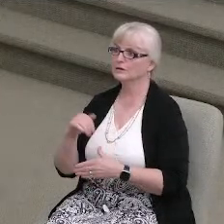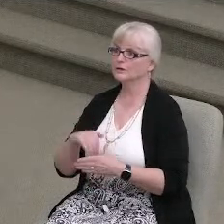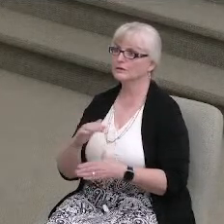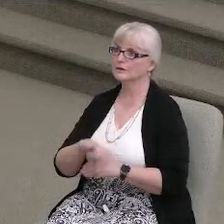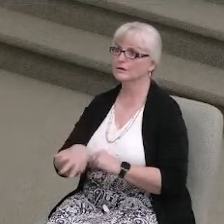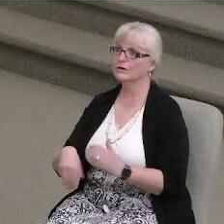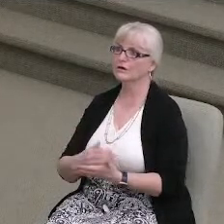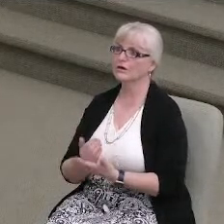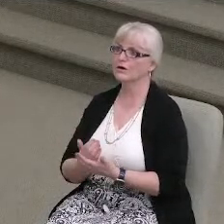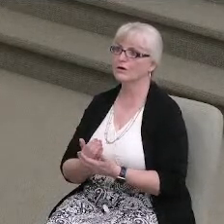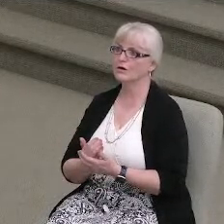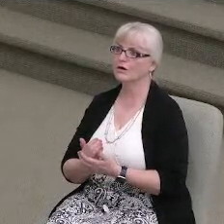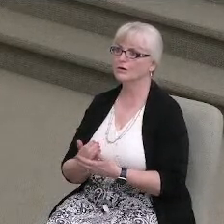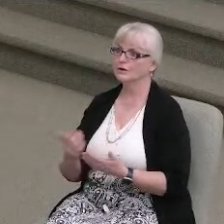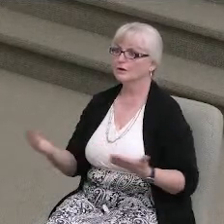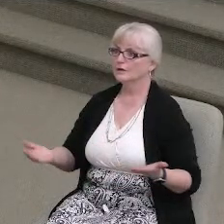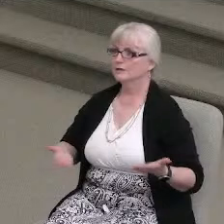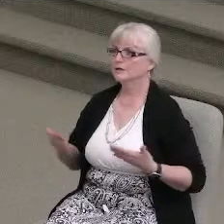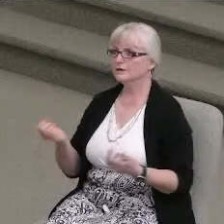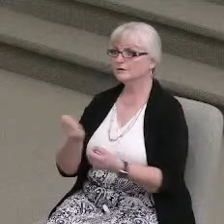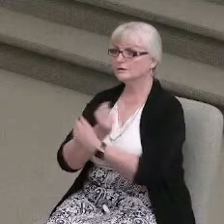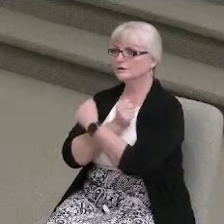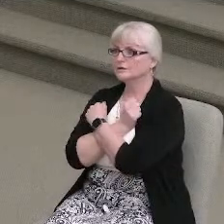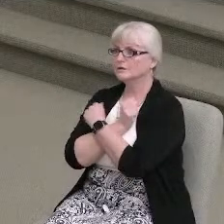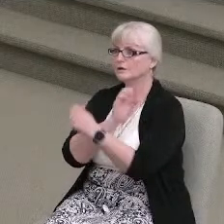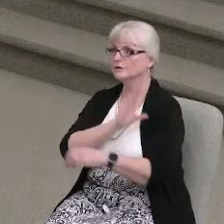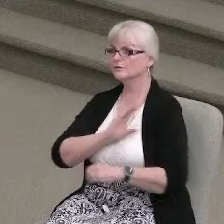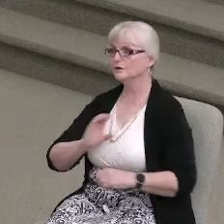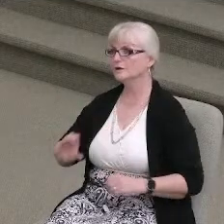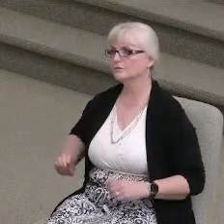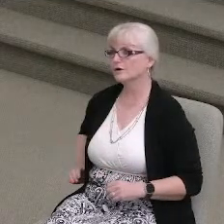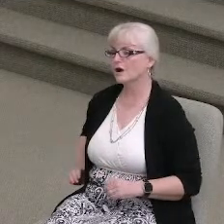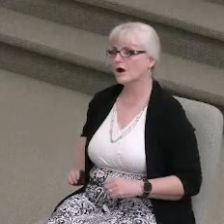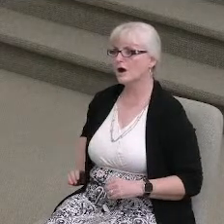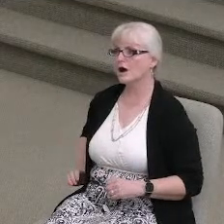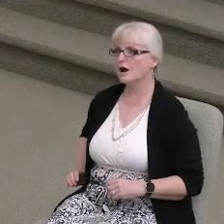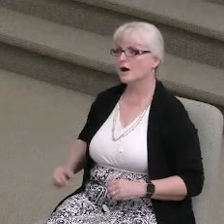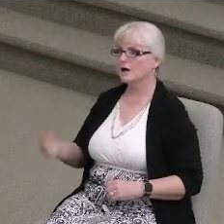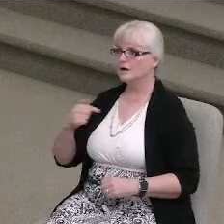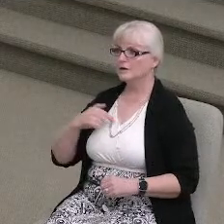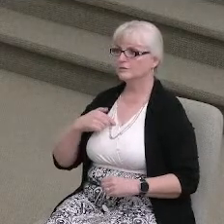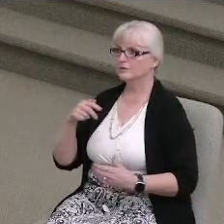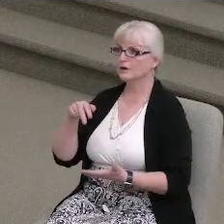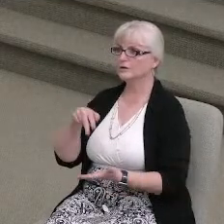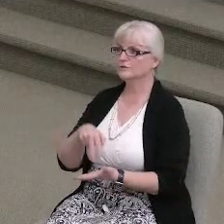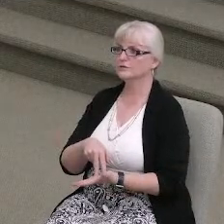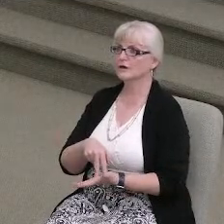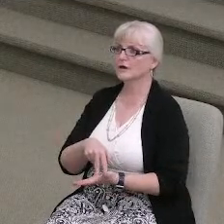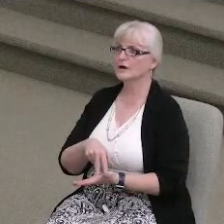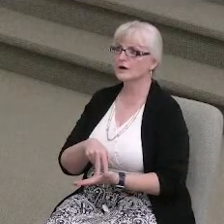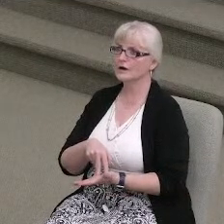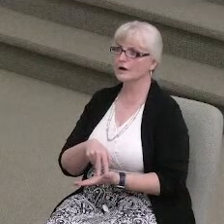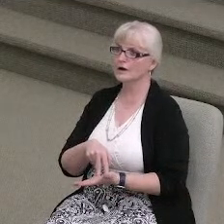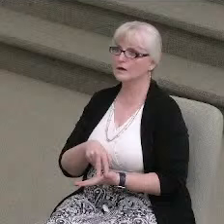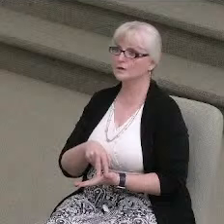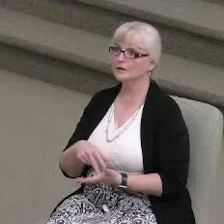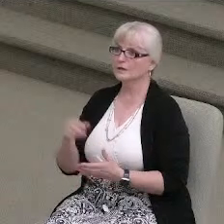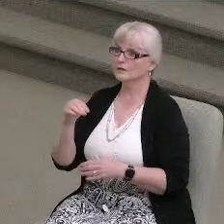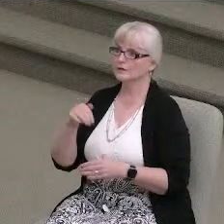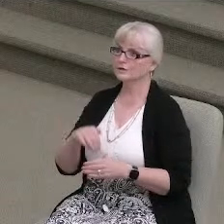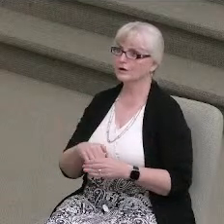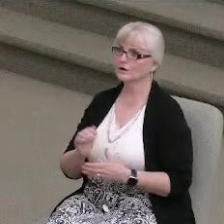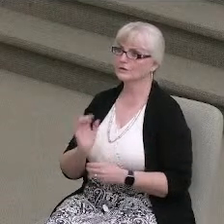all in all, here in the love of Christ I stand.